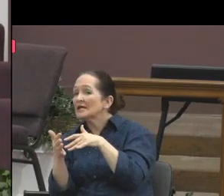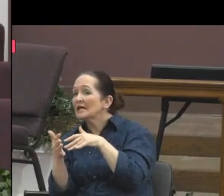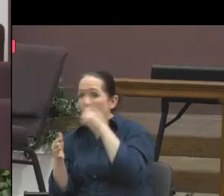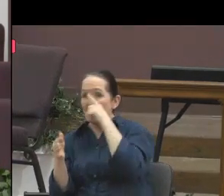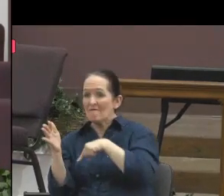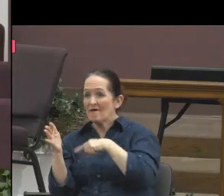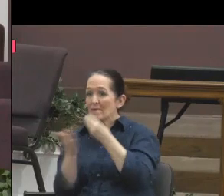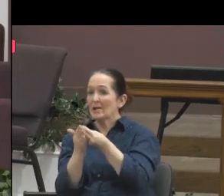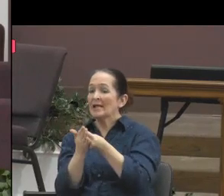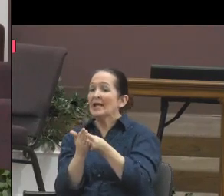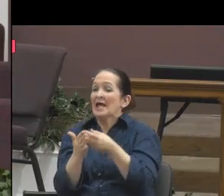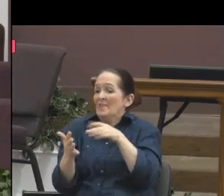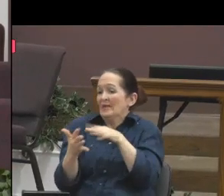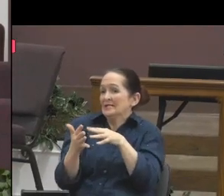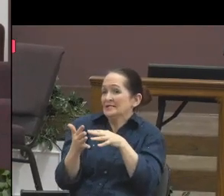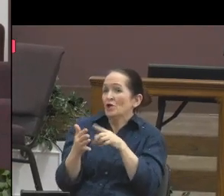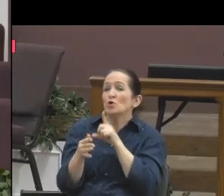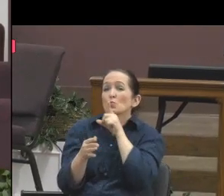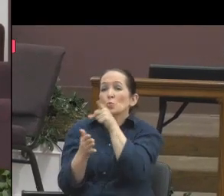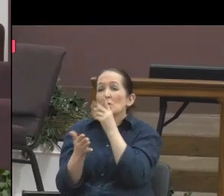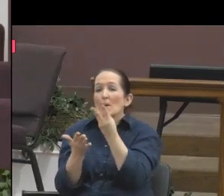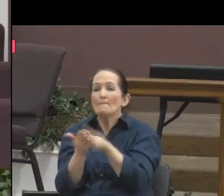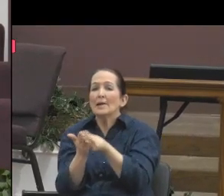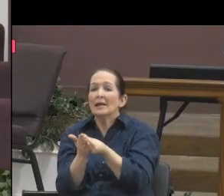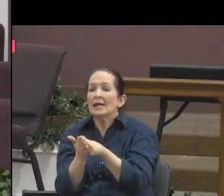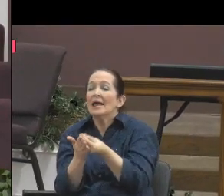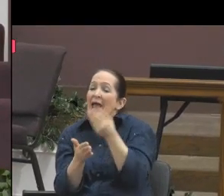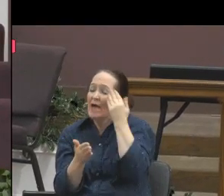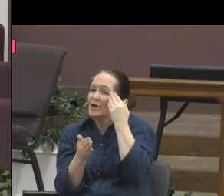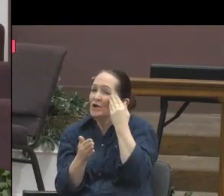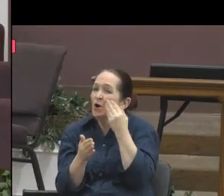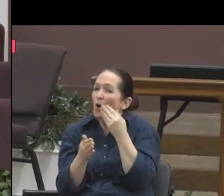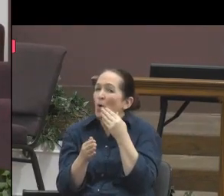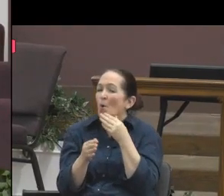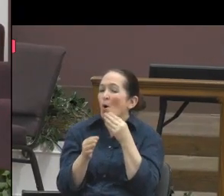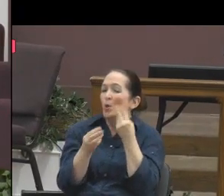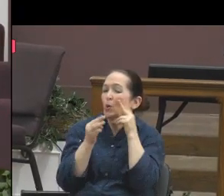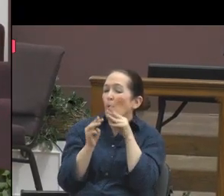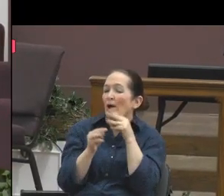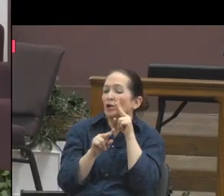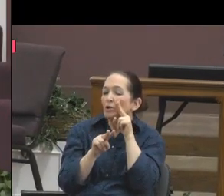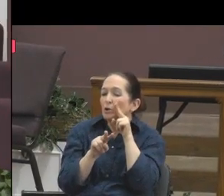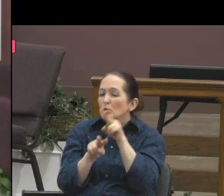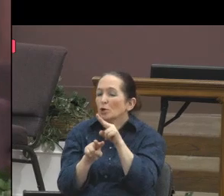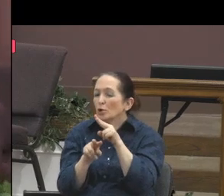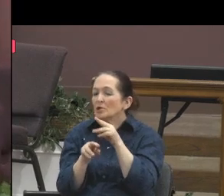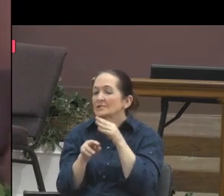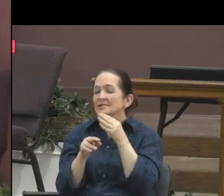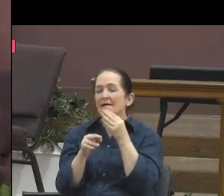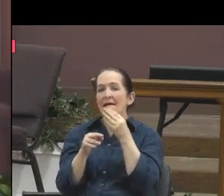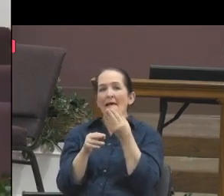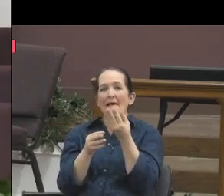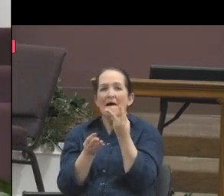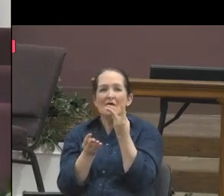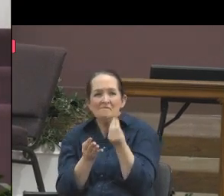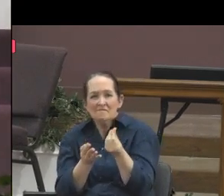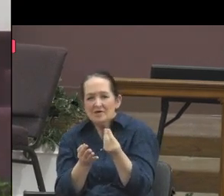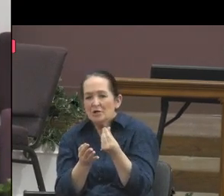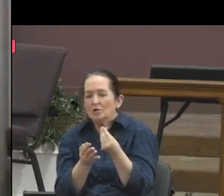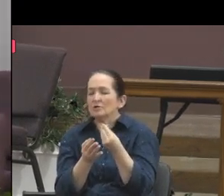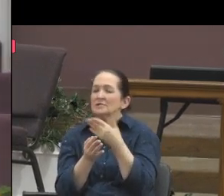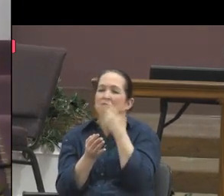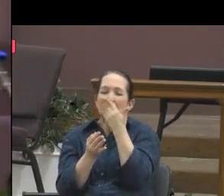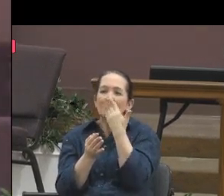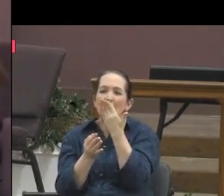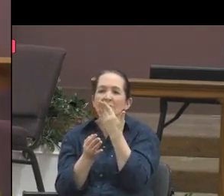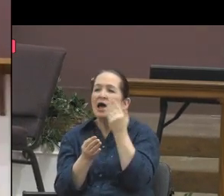it so well by the feel, by the smell, by the look, by every aspect of it, even by the sound of it. They know it so well